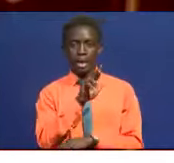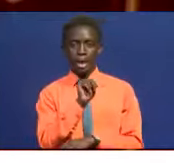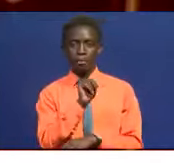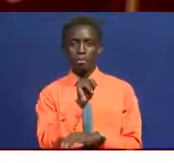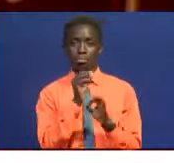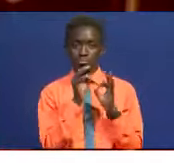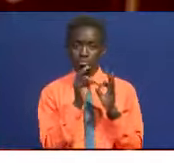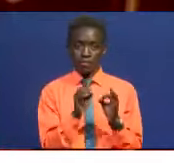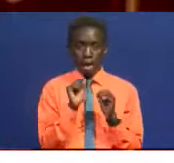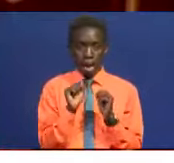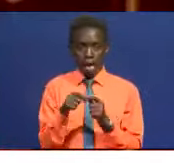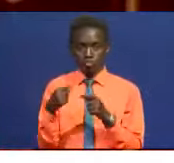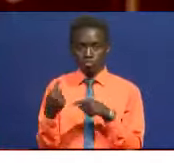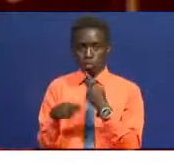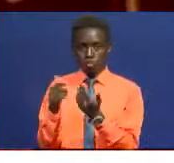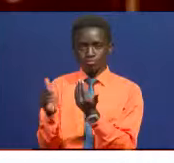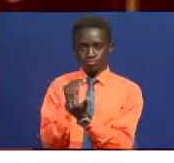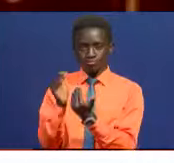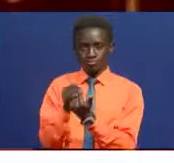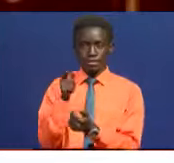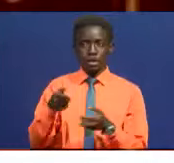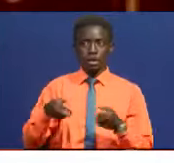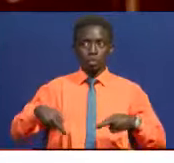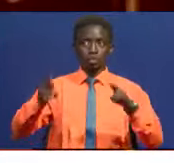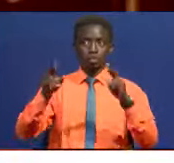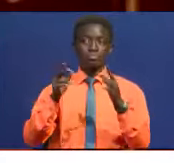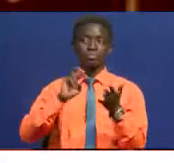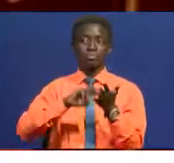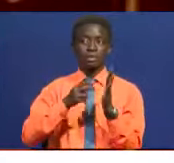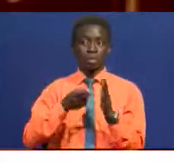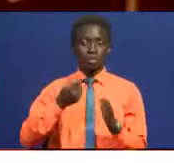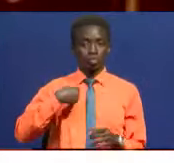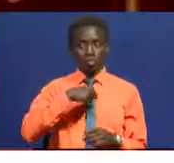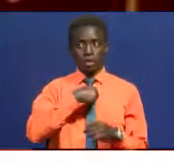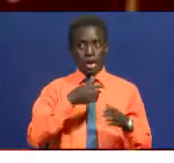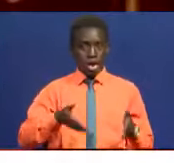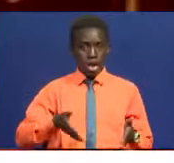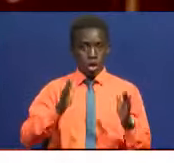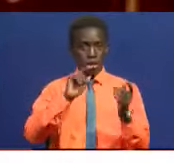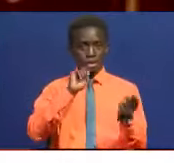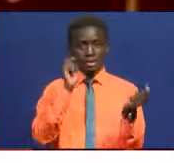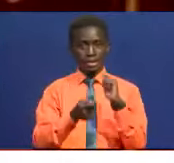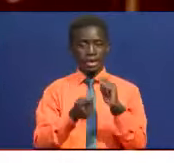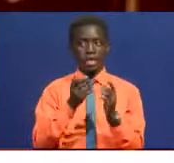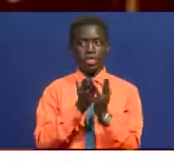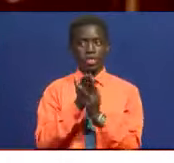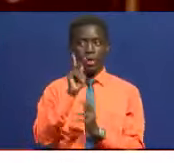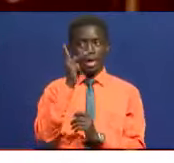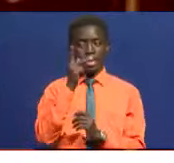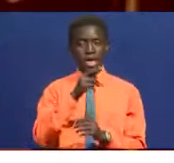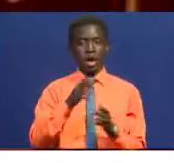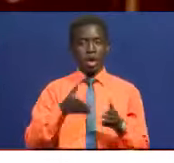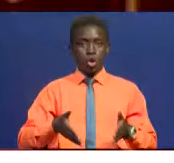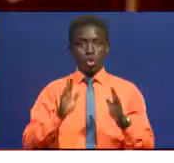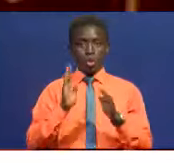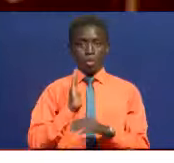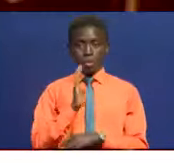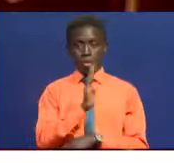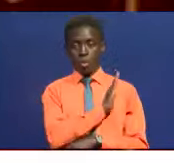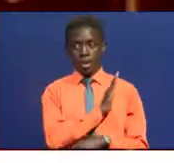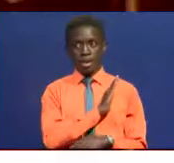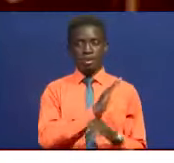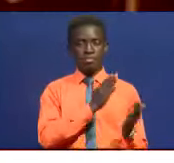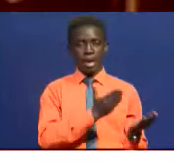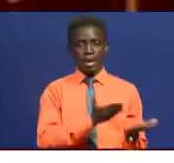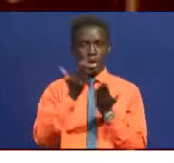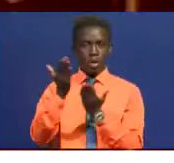roads. We have also expedited the process of graduating the roads from Kenya through Kenya Roads Boards, handed over from